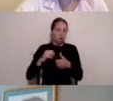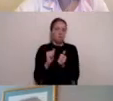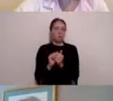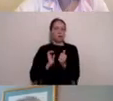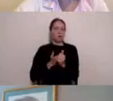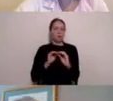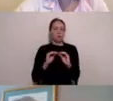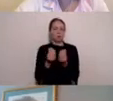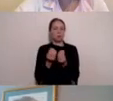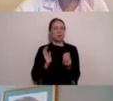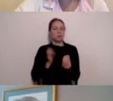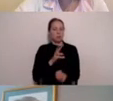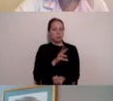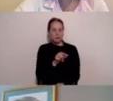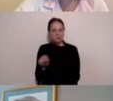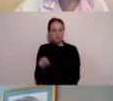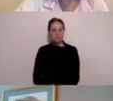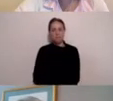website. Next slide.